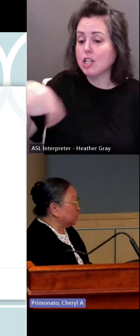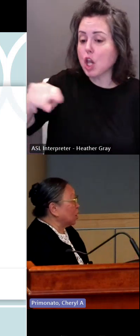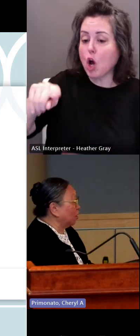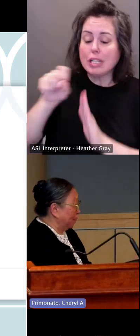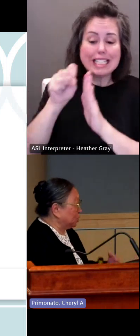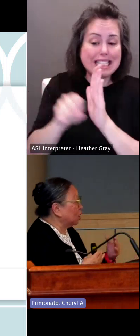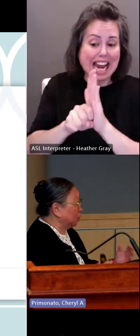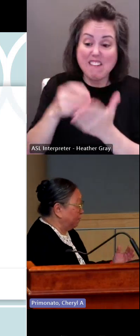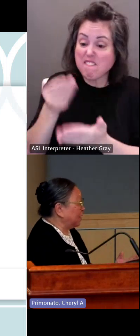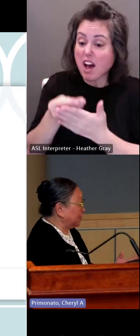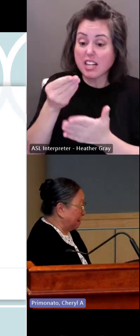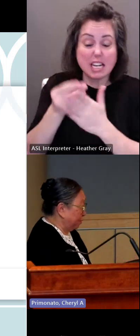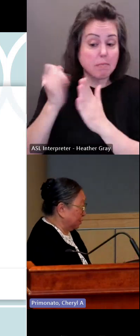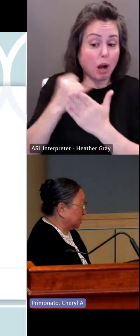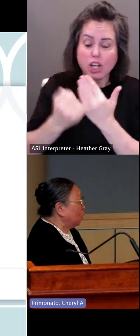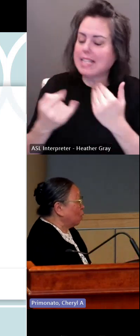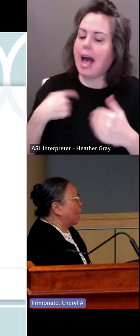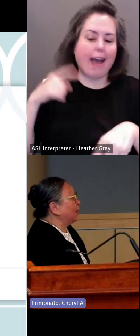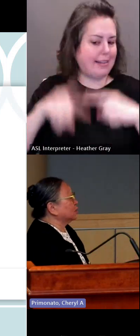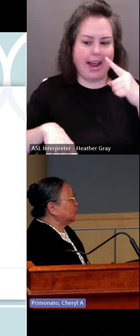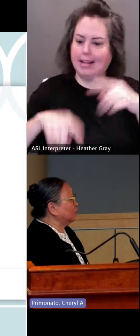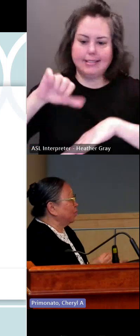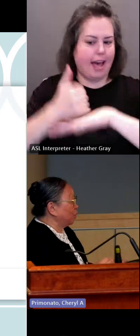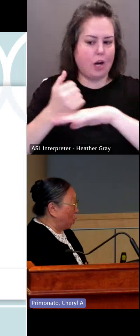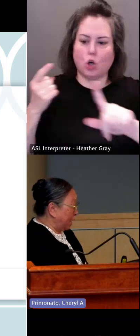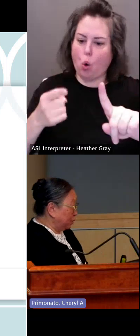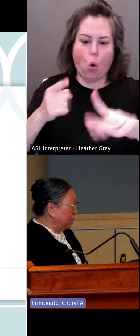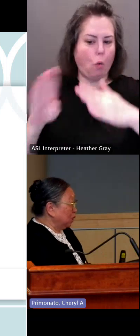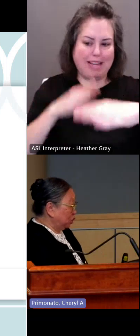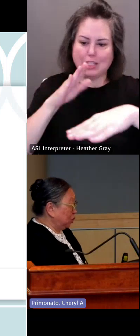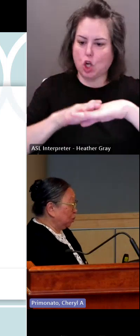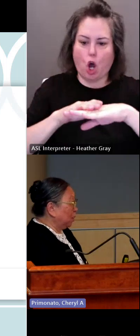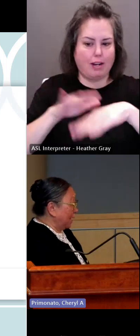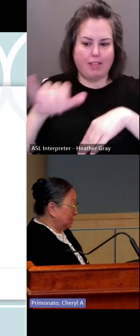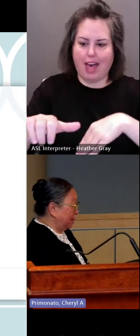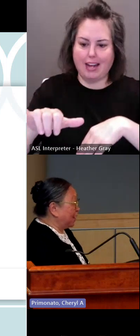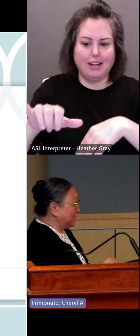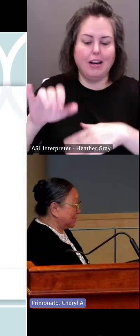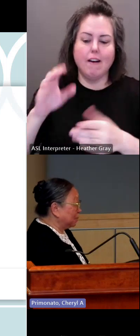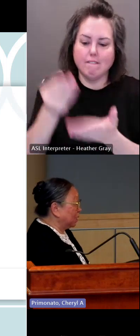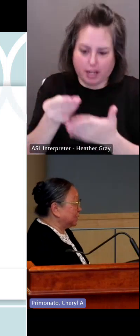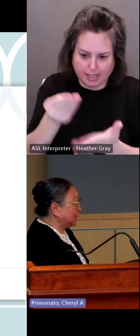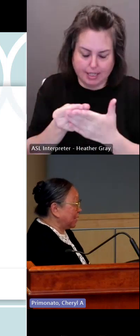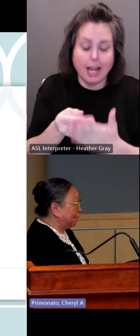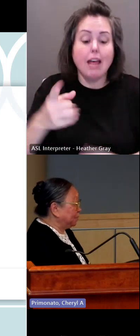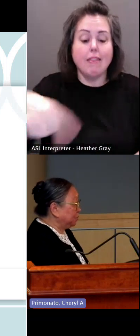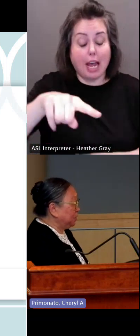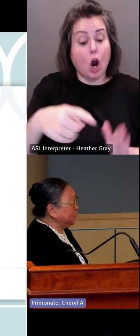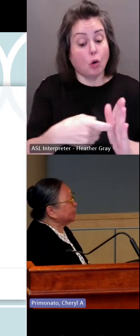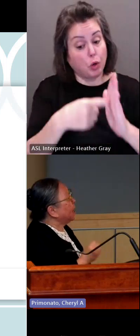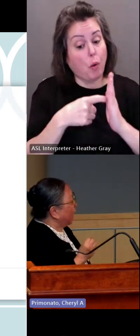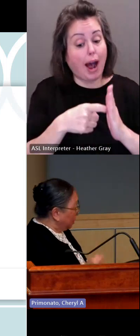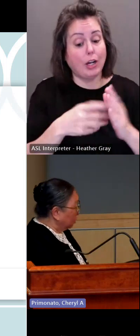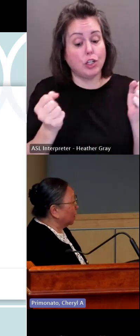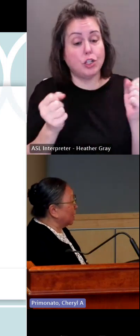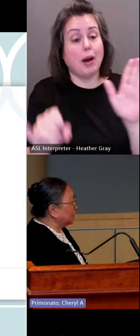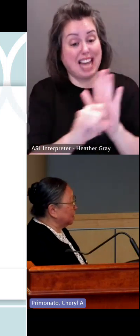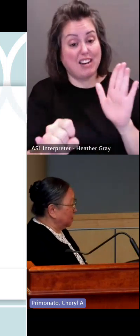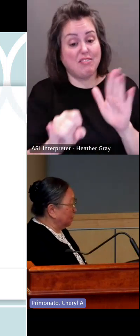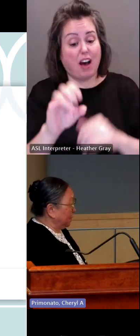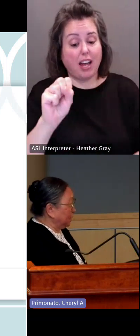goal on. It's all based on the bid numbers. While they are still required to identify subcontracting opportunities